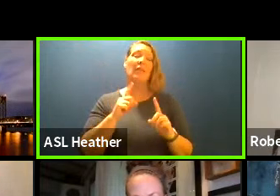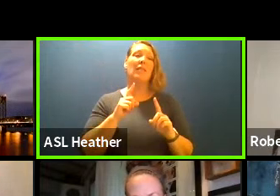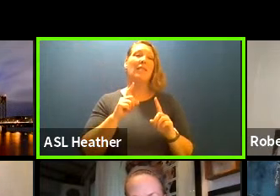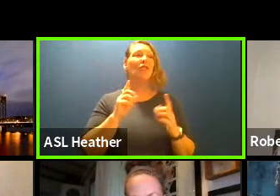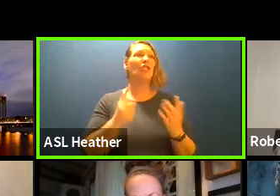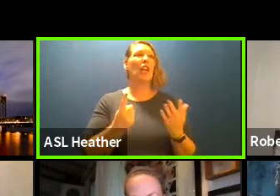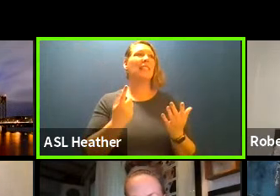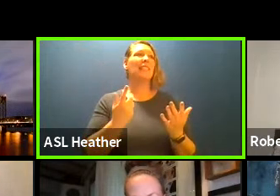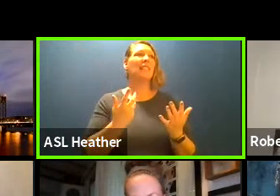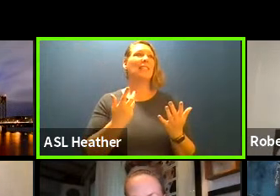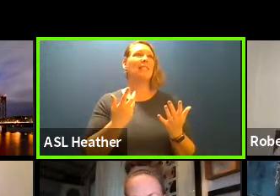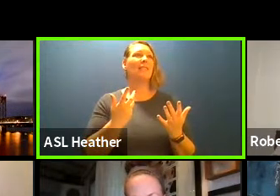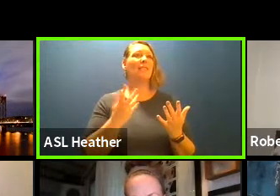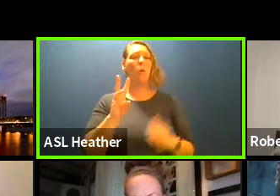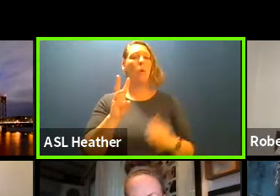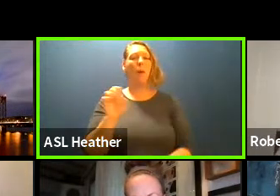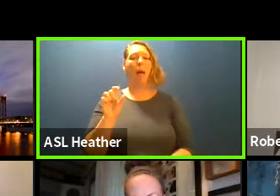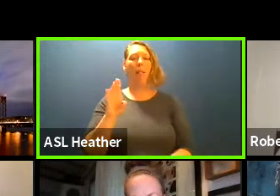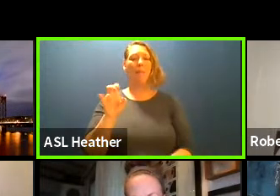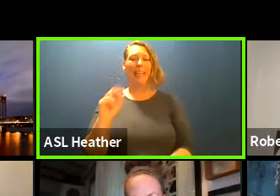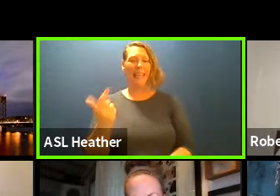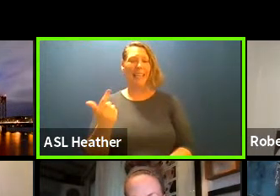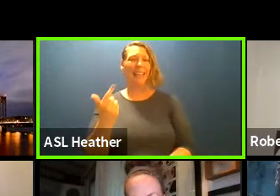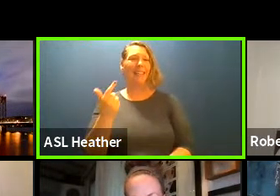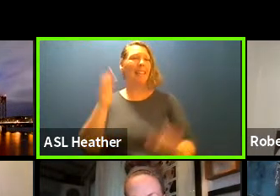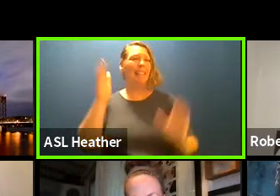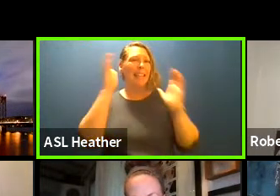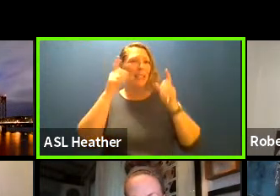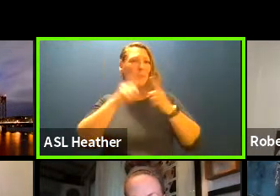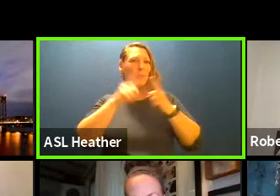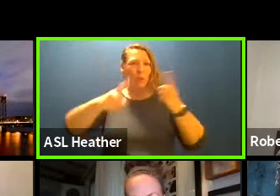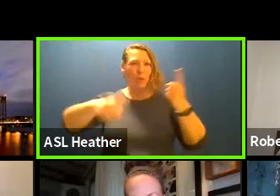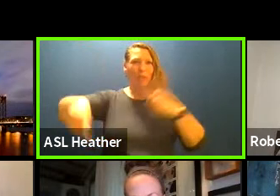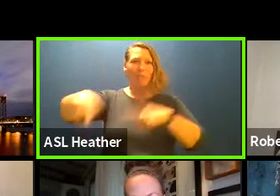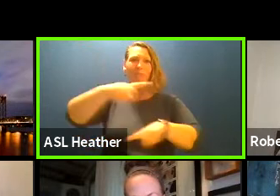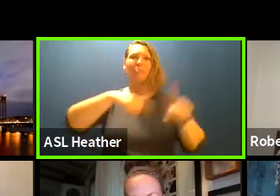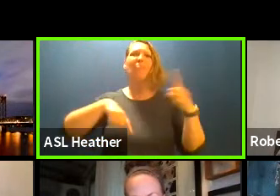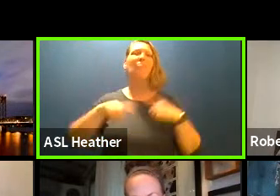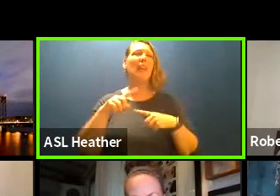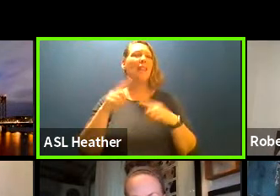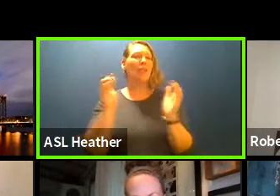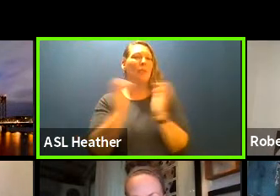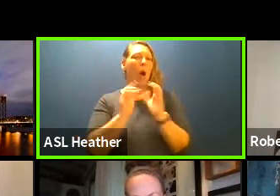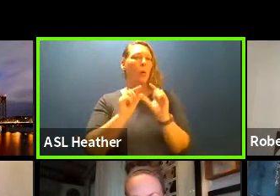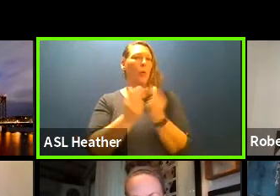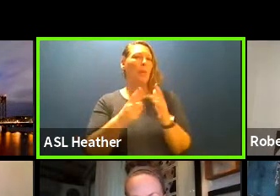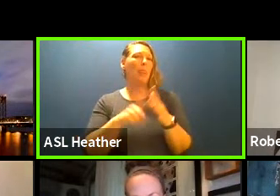just well-being of listening to everyone in the small group at the beginning.